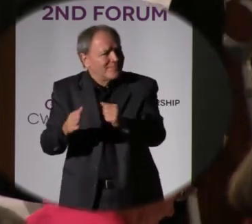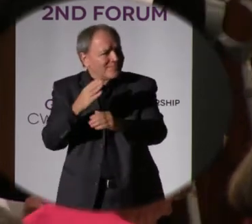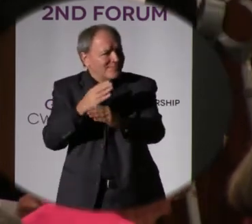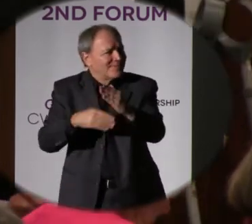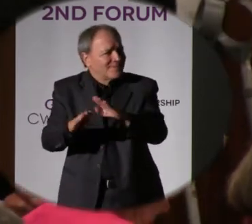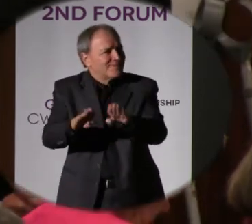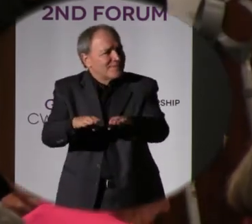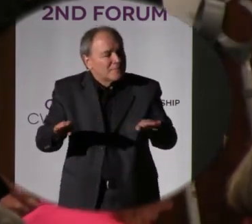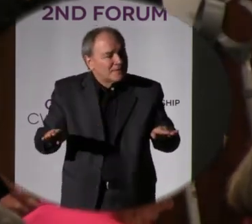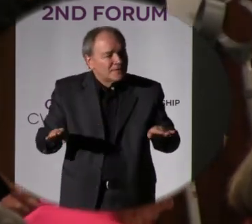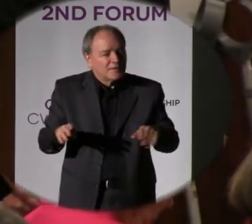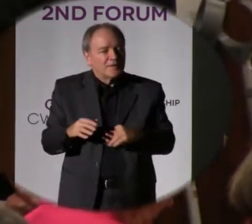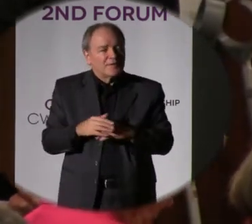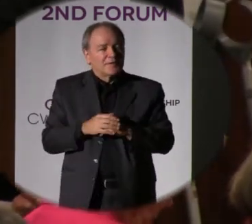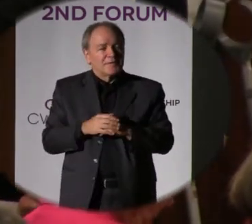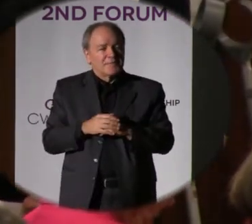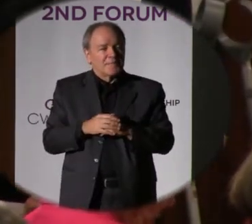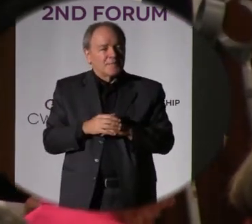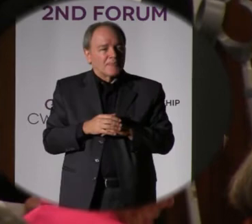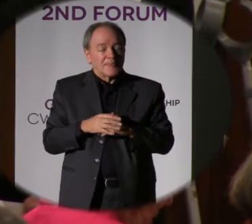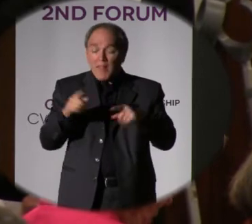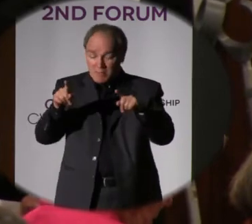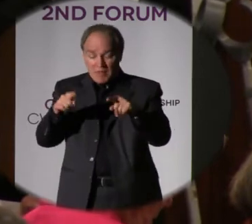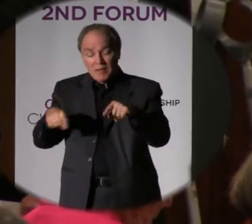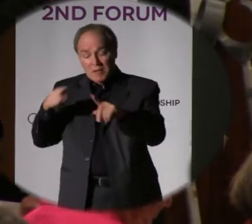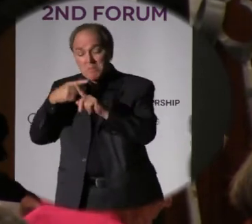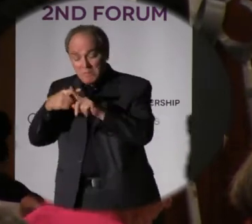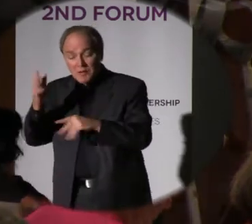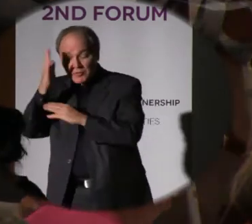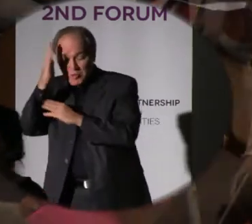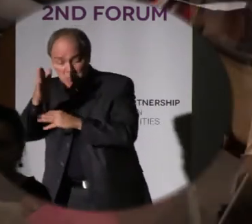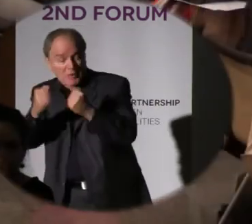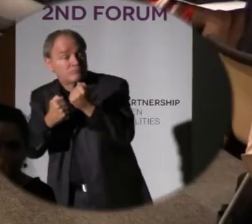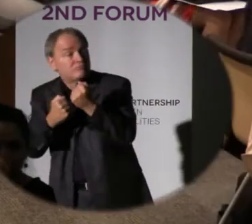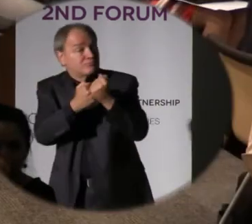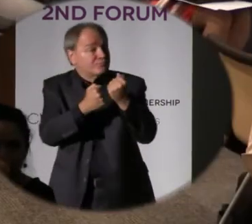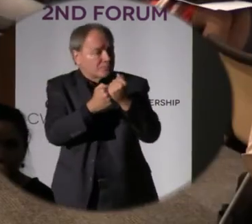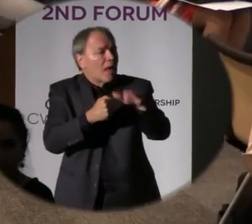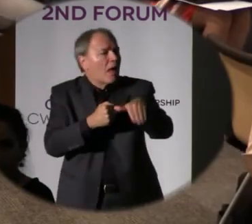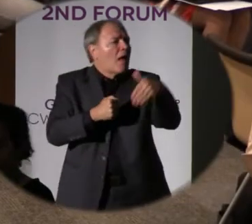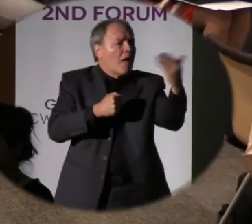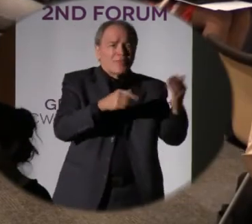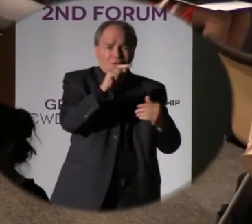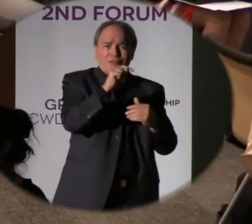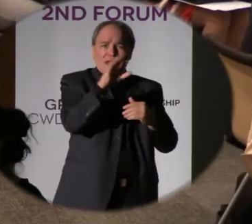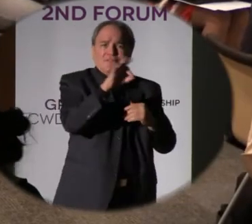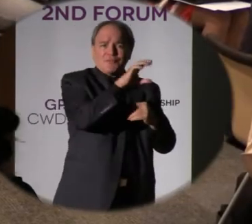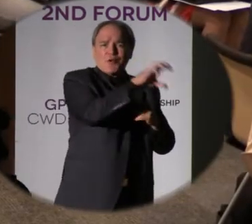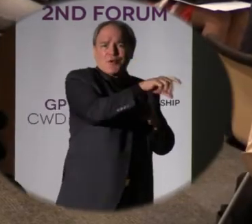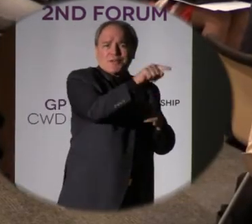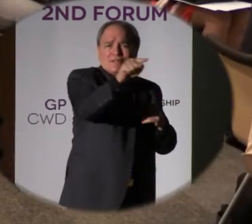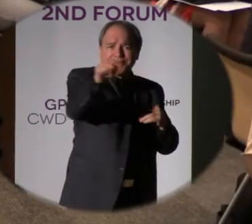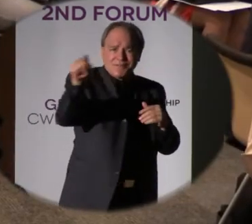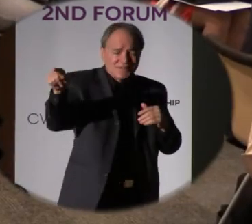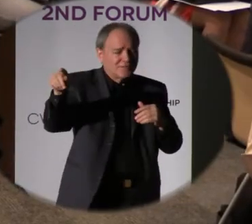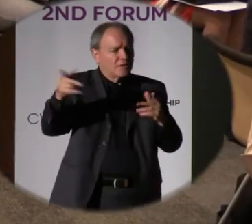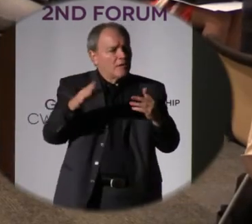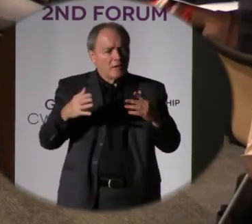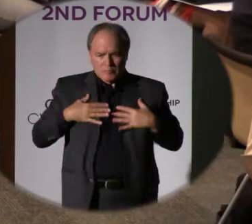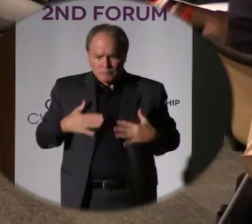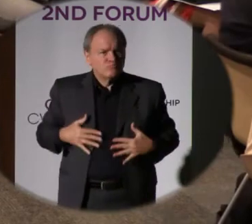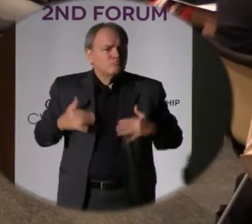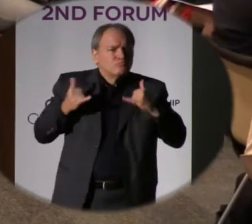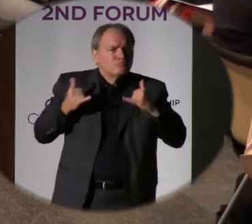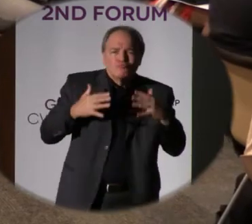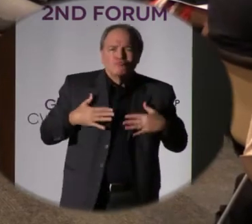that we would have, but also the work of the other task forces and for the global partnership overall, from physical, cognitive, emotional,